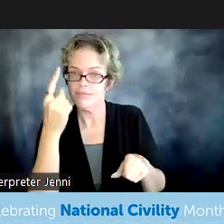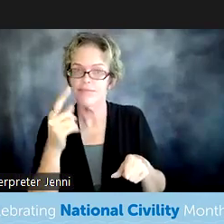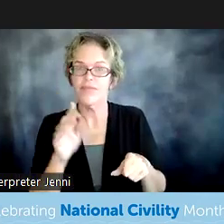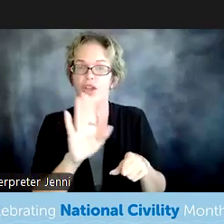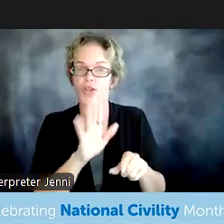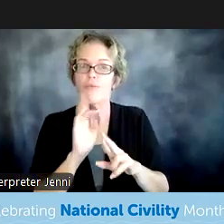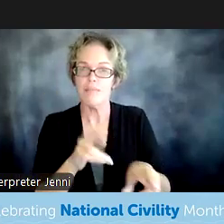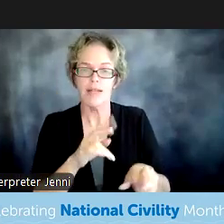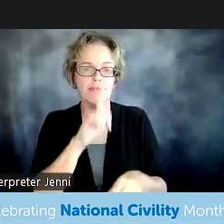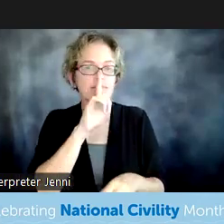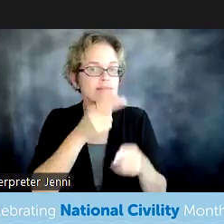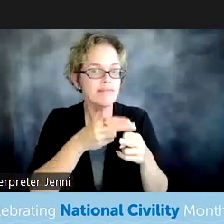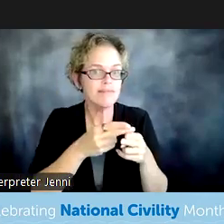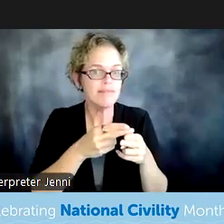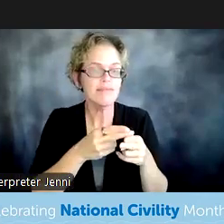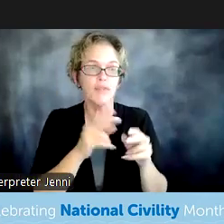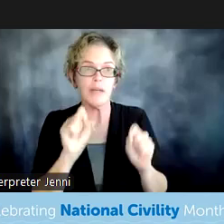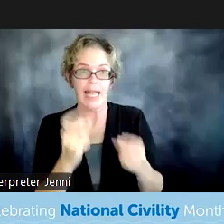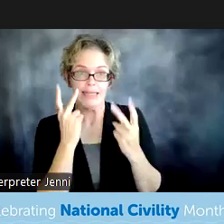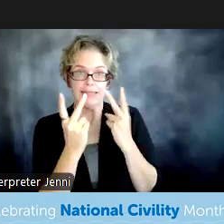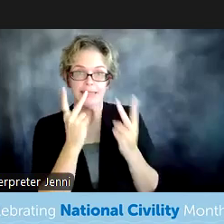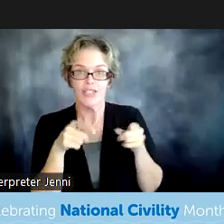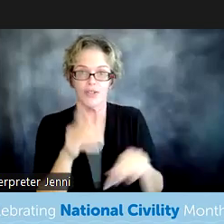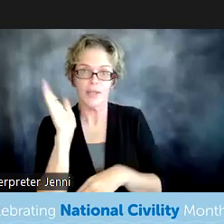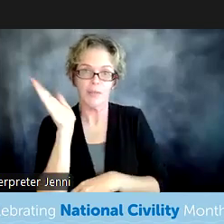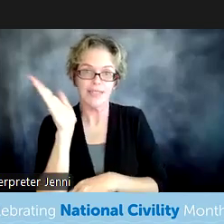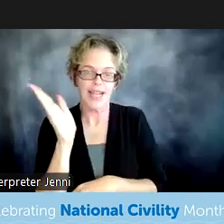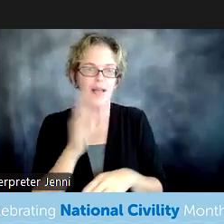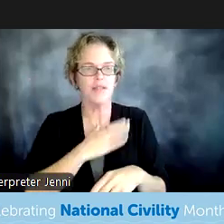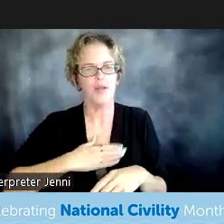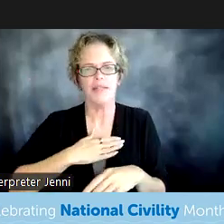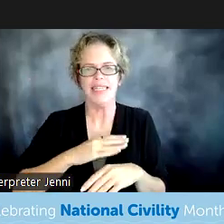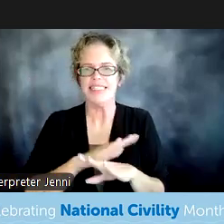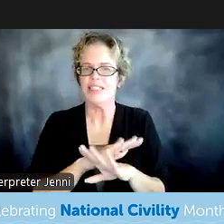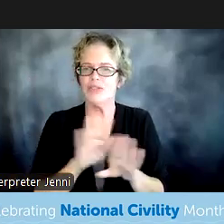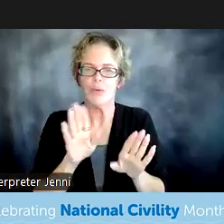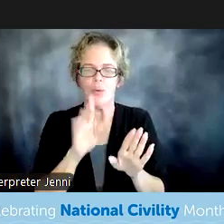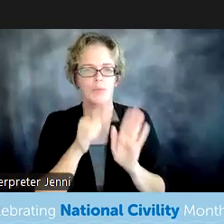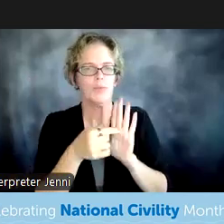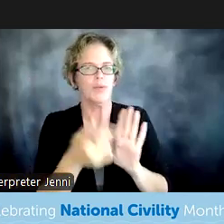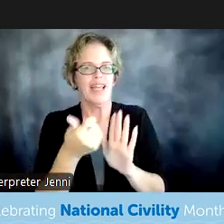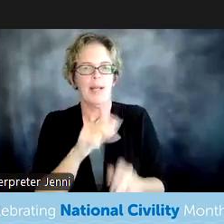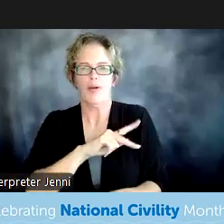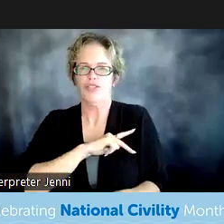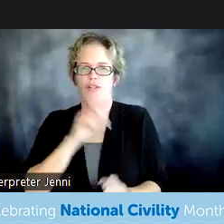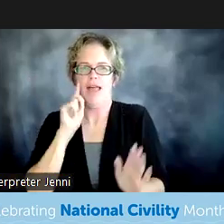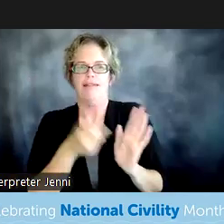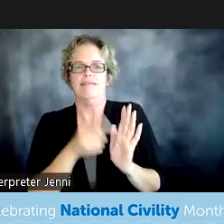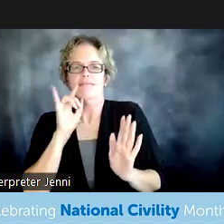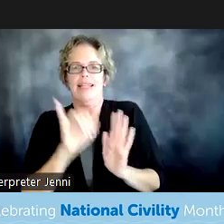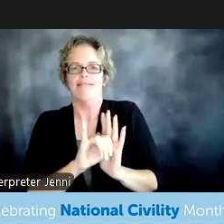are anonymous. They are viewable during the presentation. So refrain from sharing any personal identifying information. So again, if